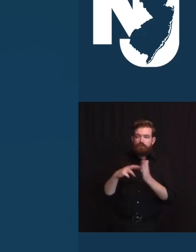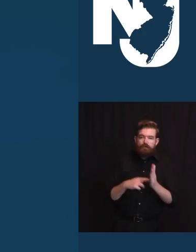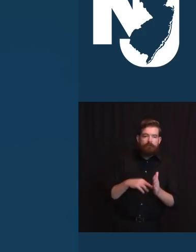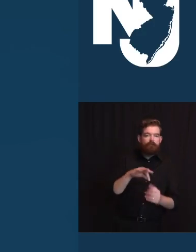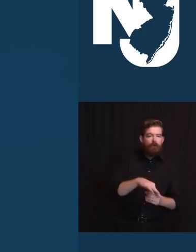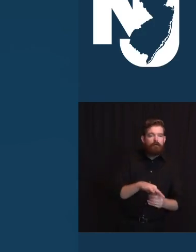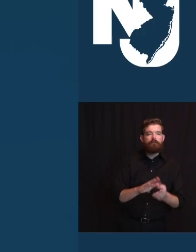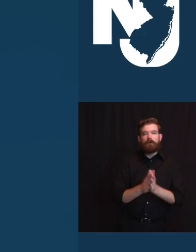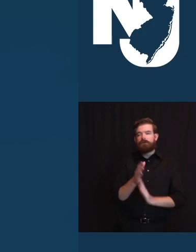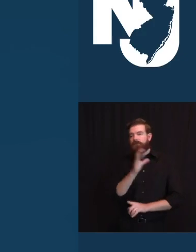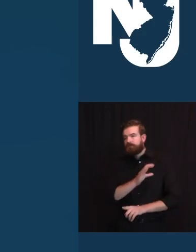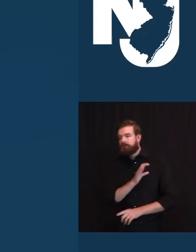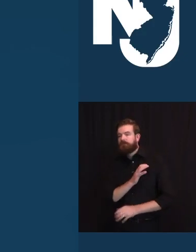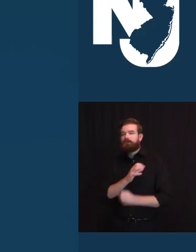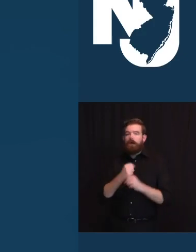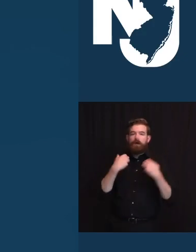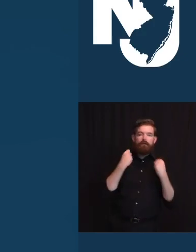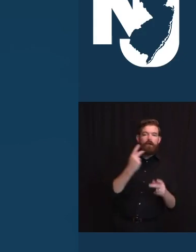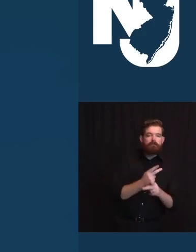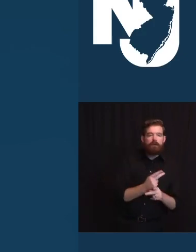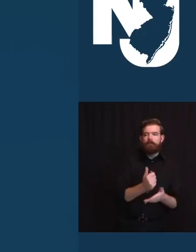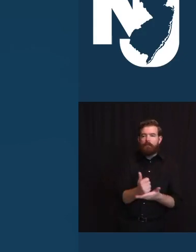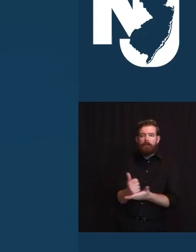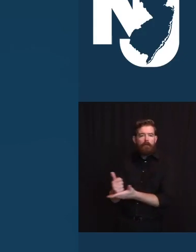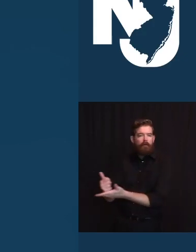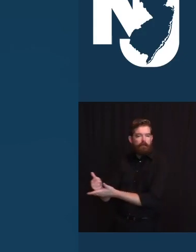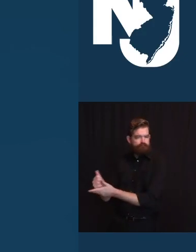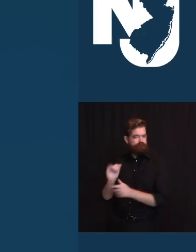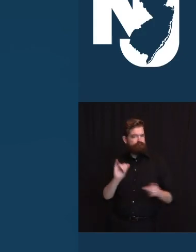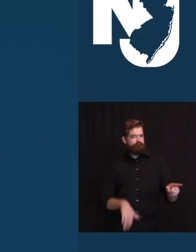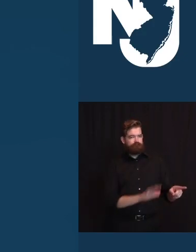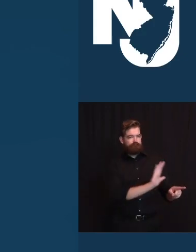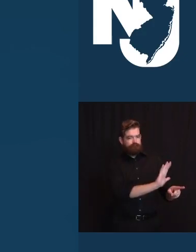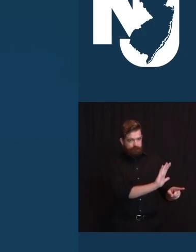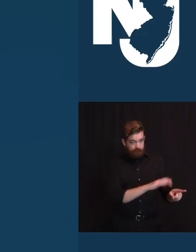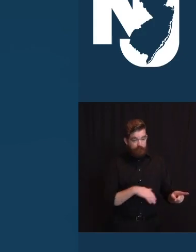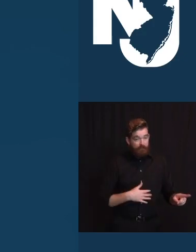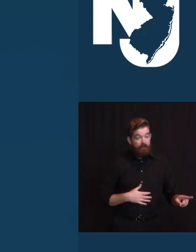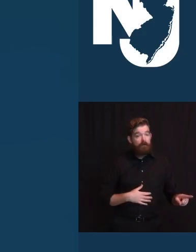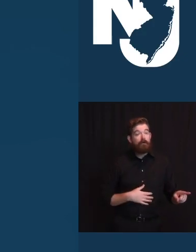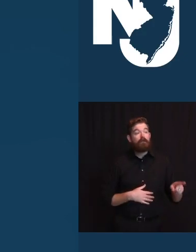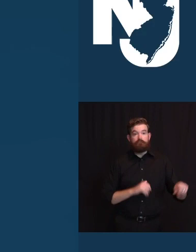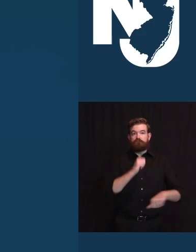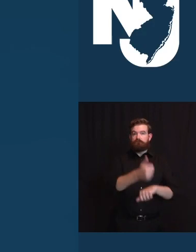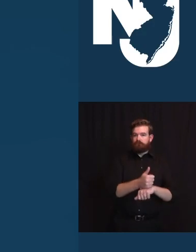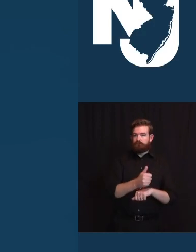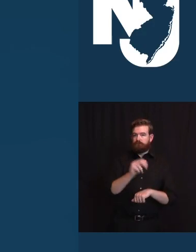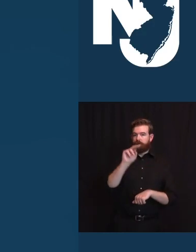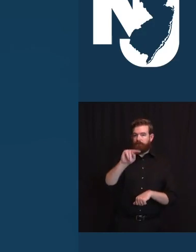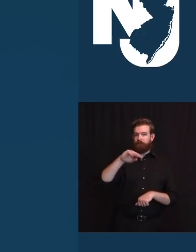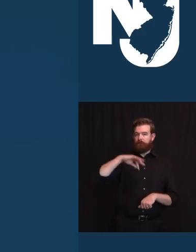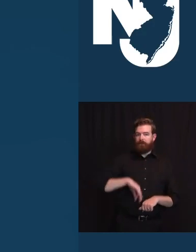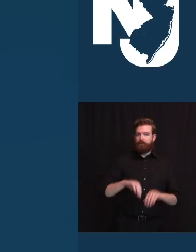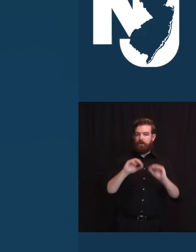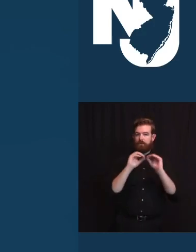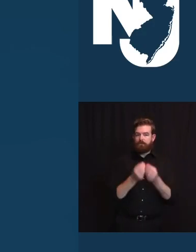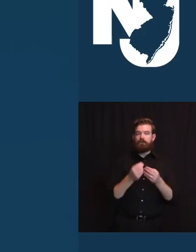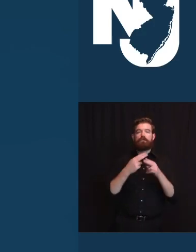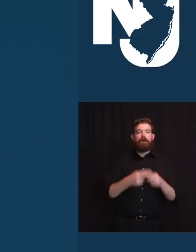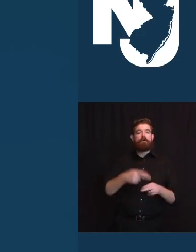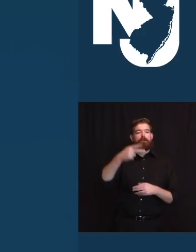issues, through the nonprofit organization he founded, very simply, Pakistanis for America. His original vision